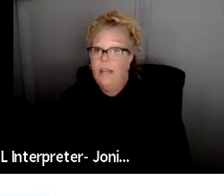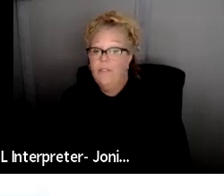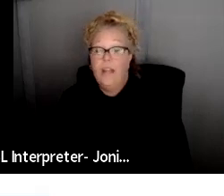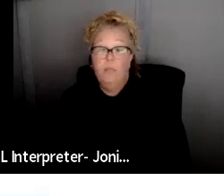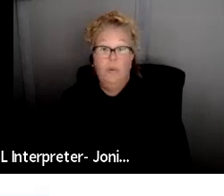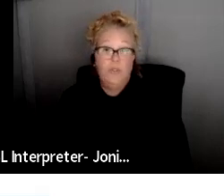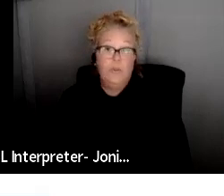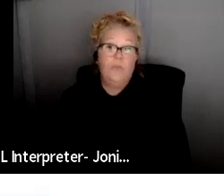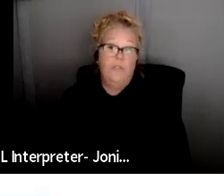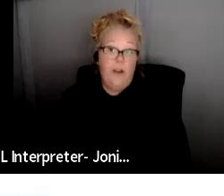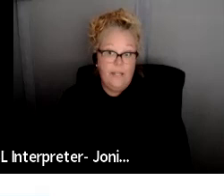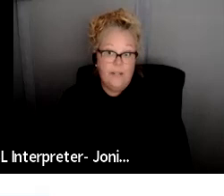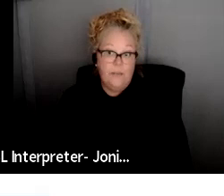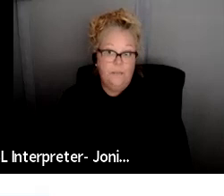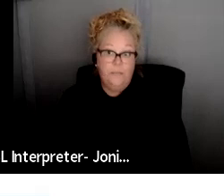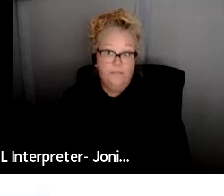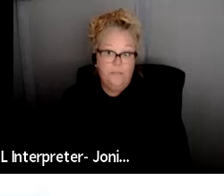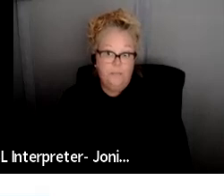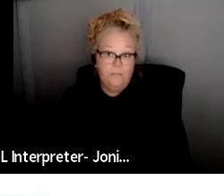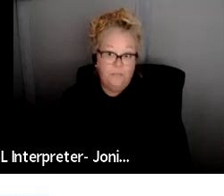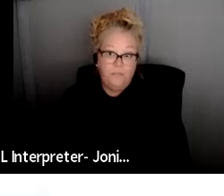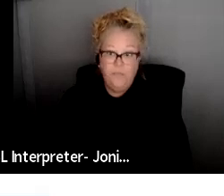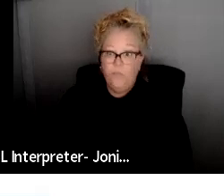or even a Bluetooth device.